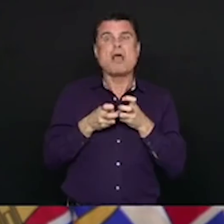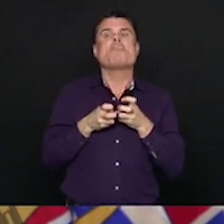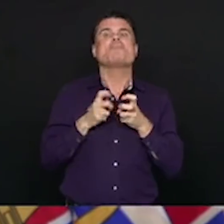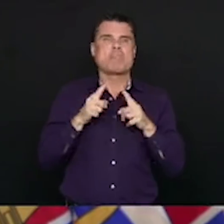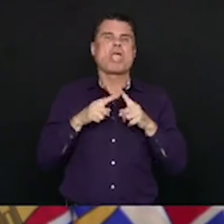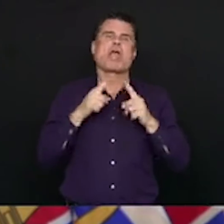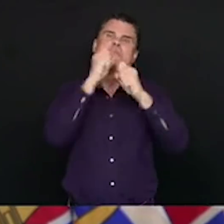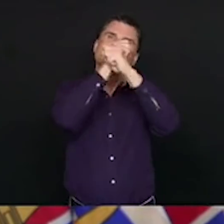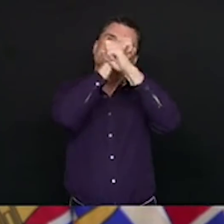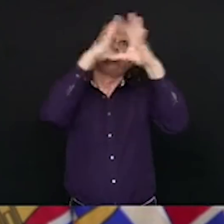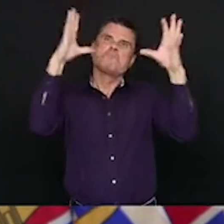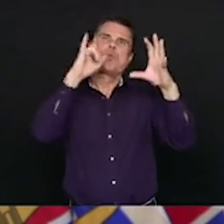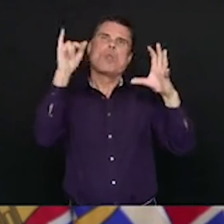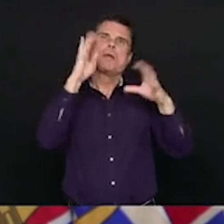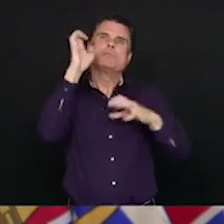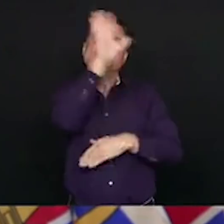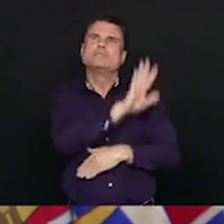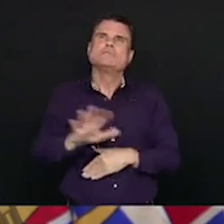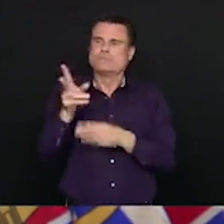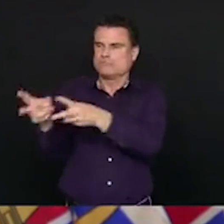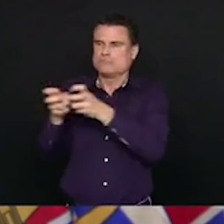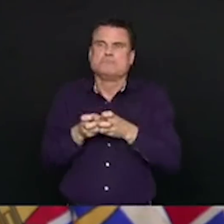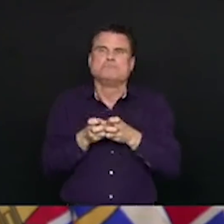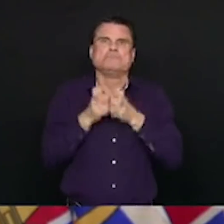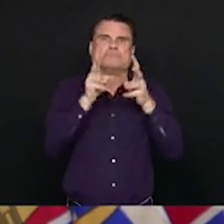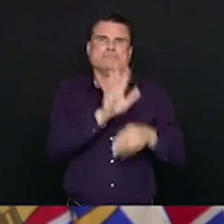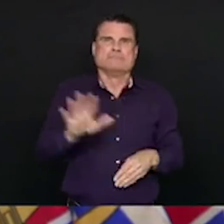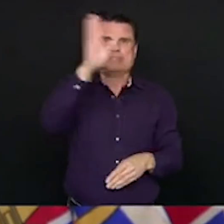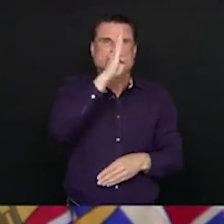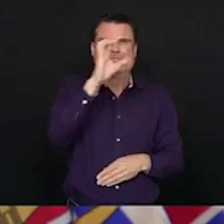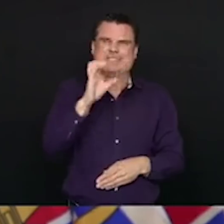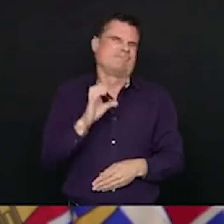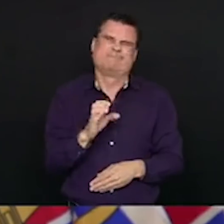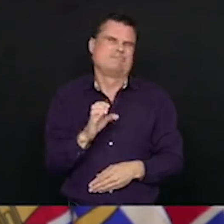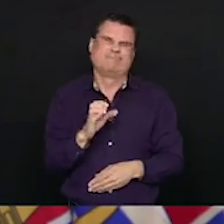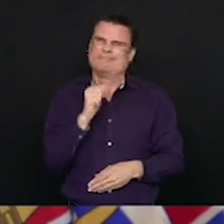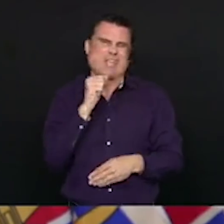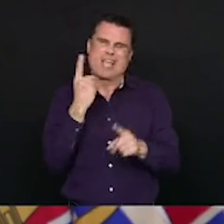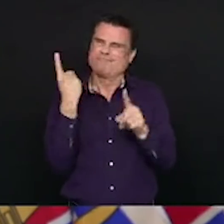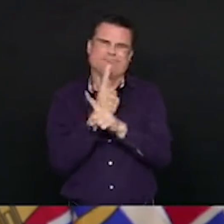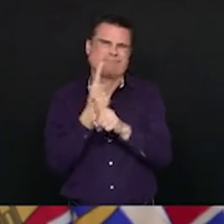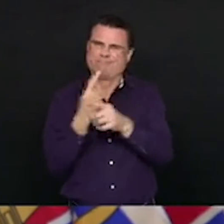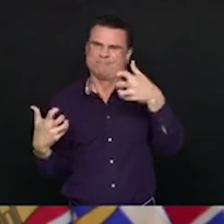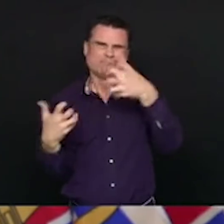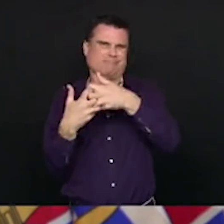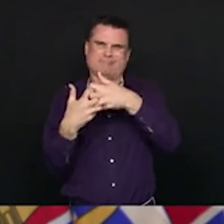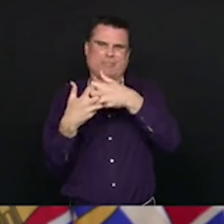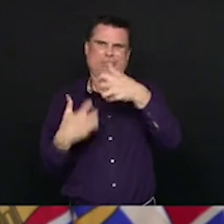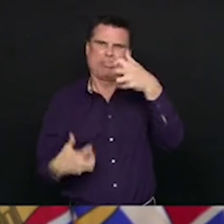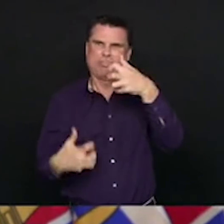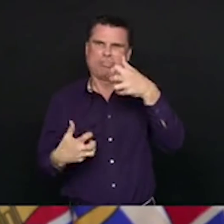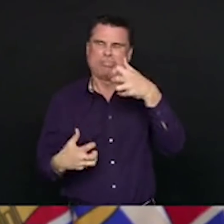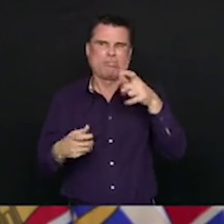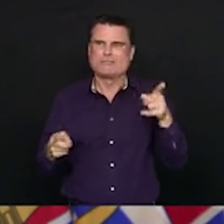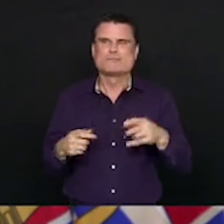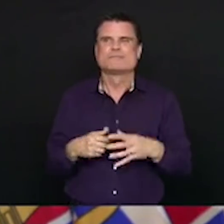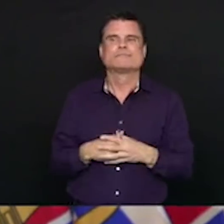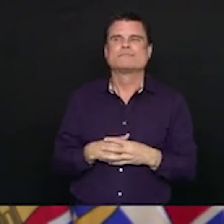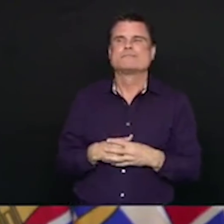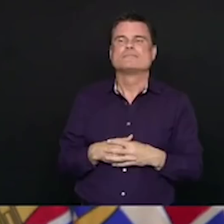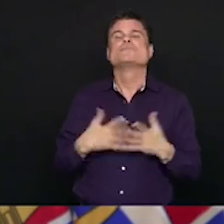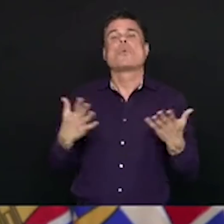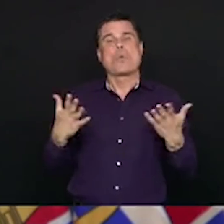the details of is exactly what we're tracking and how we're moving, what we're seeing on a day-to-day basis, and